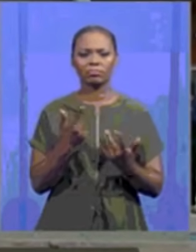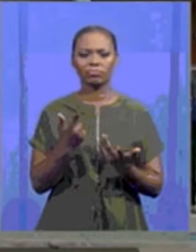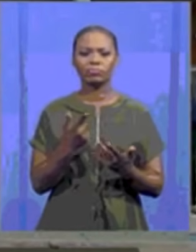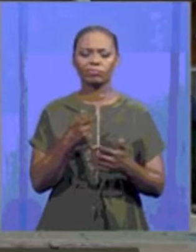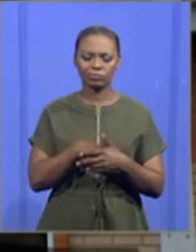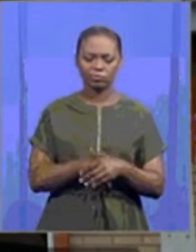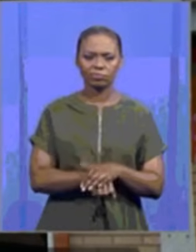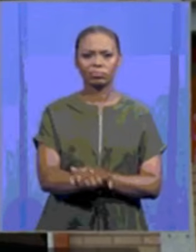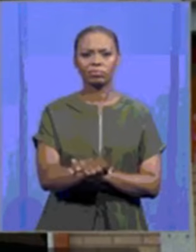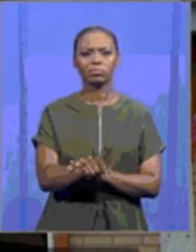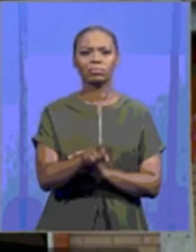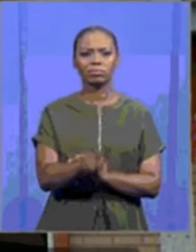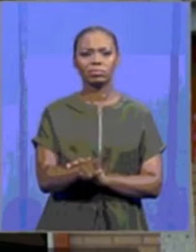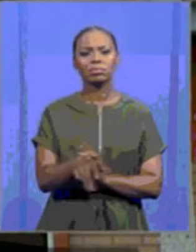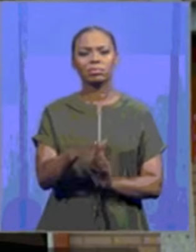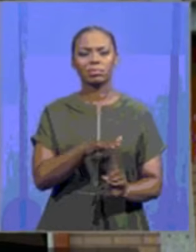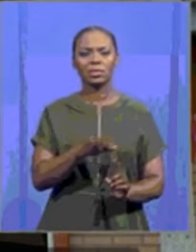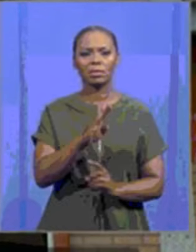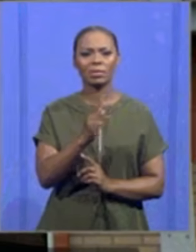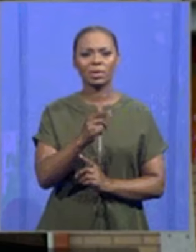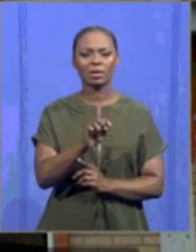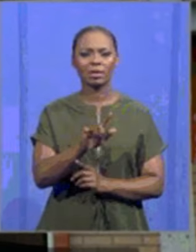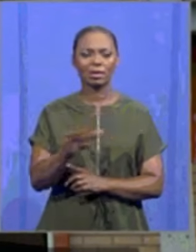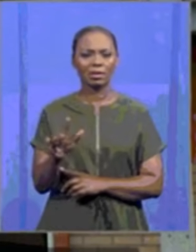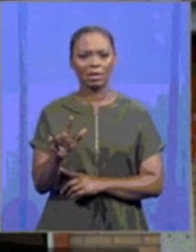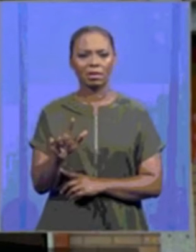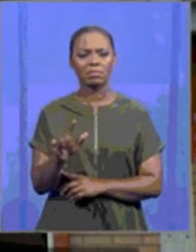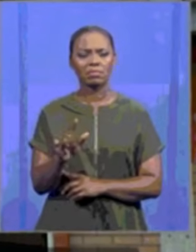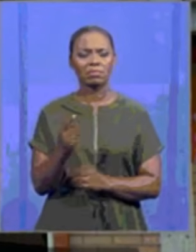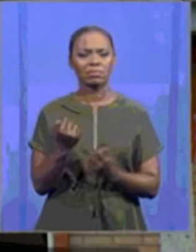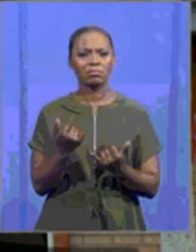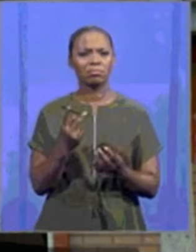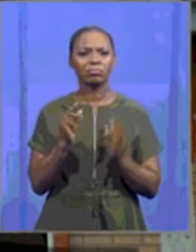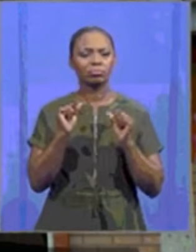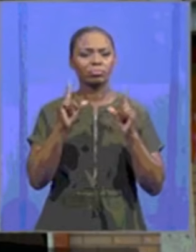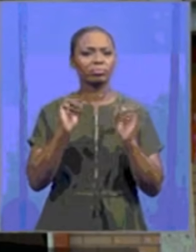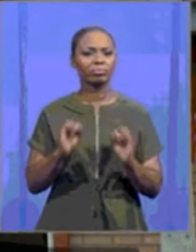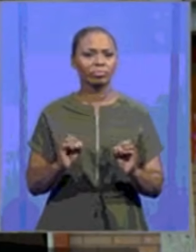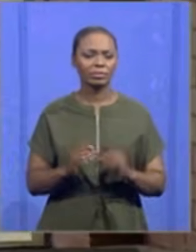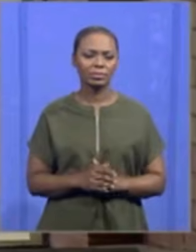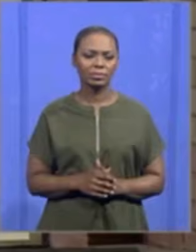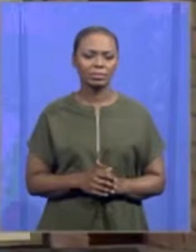go tloga mola lebelegago ngwana bookelong bja Bethel ka Mpumalanga.